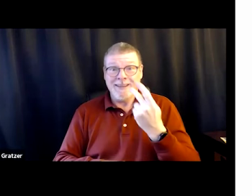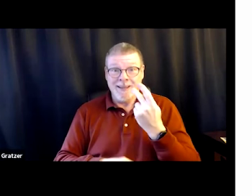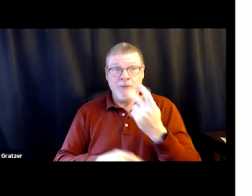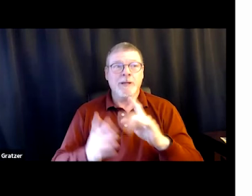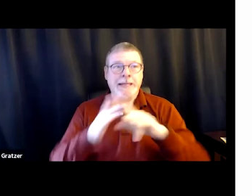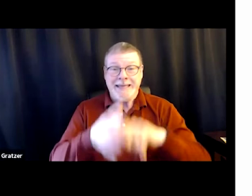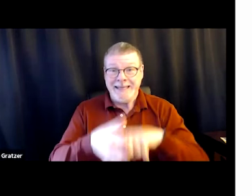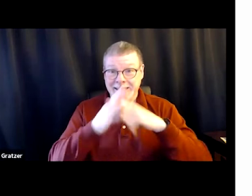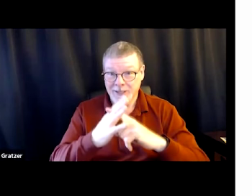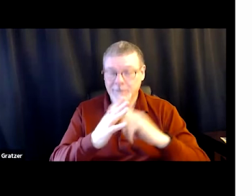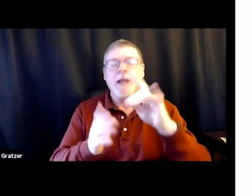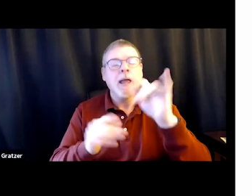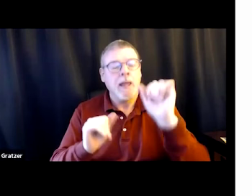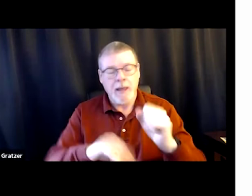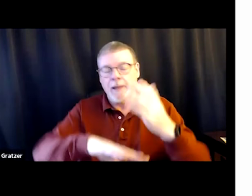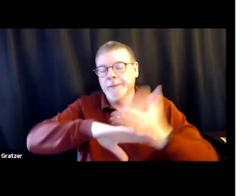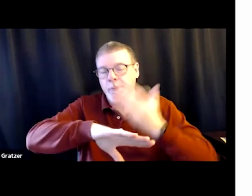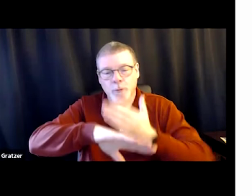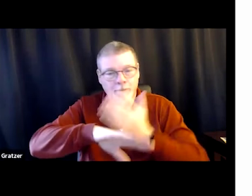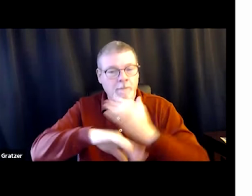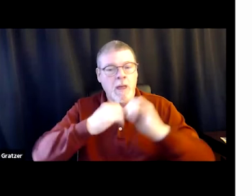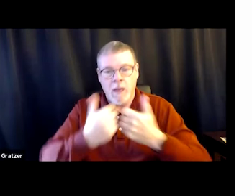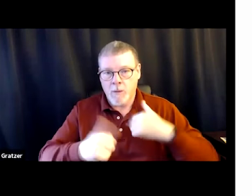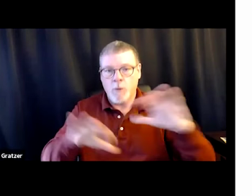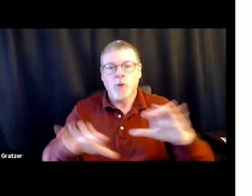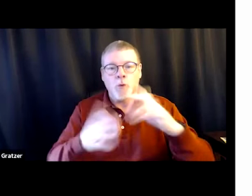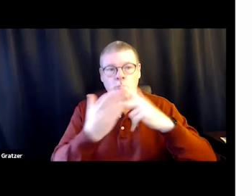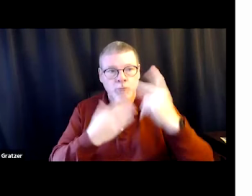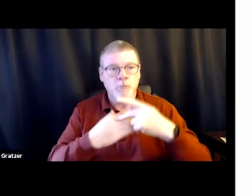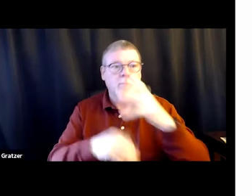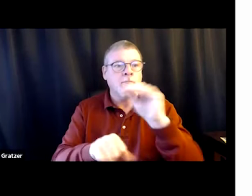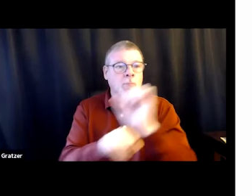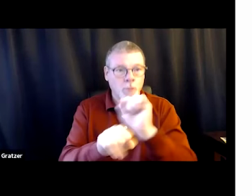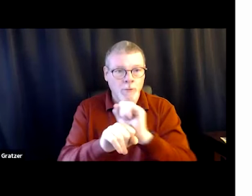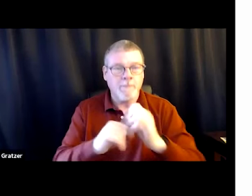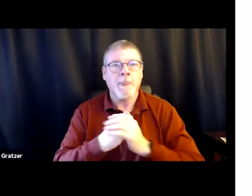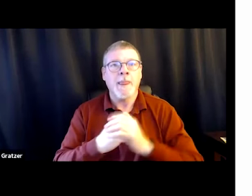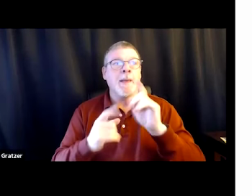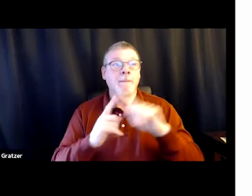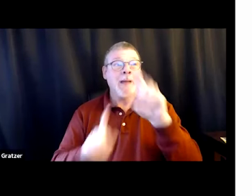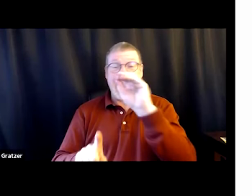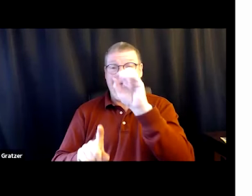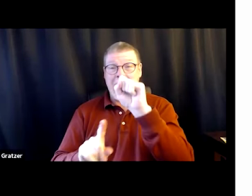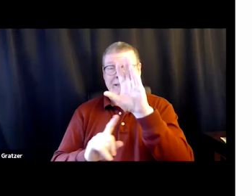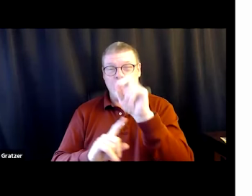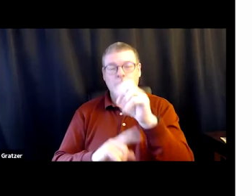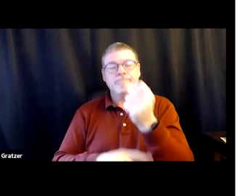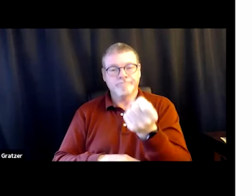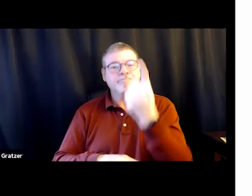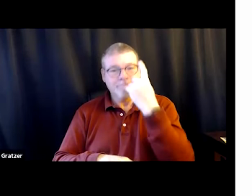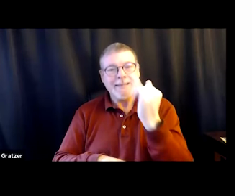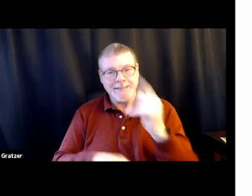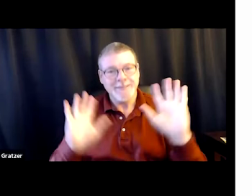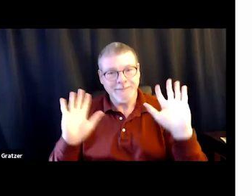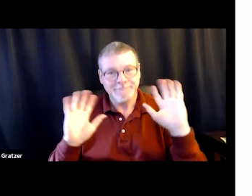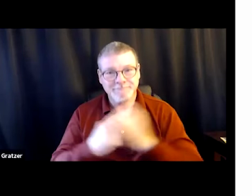ways to improve and expand the work that we're doing, the programs and services we offer, but Osborne's got it. And so the short of the long of